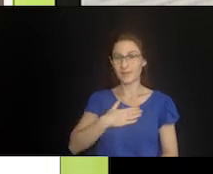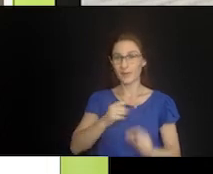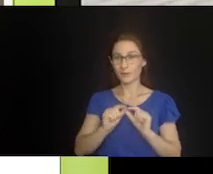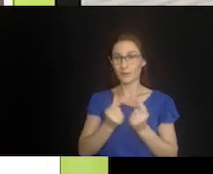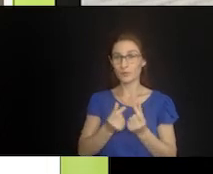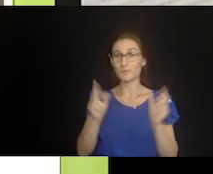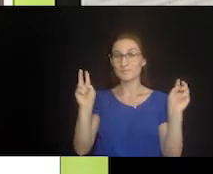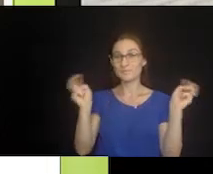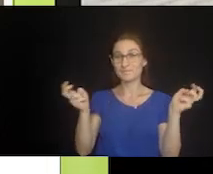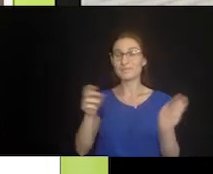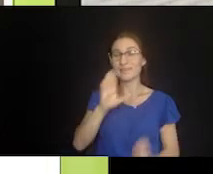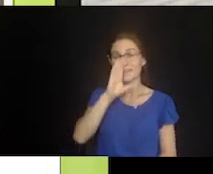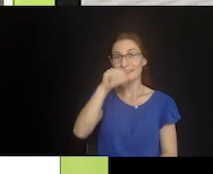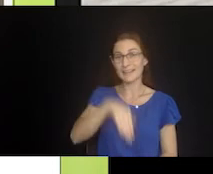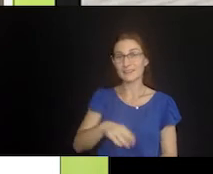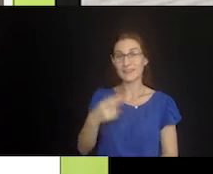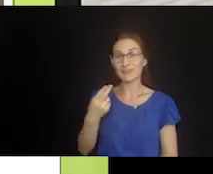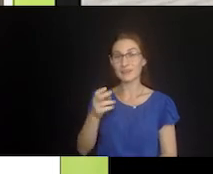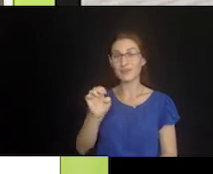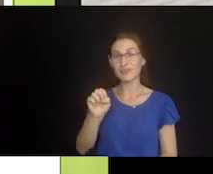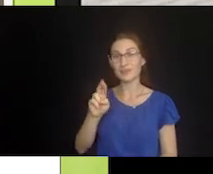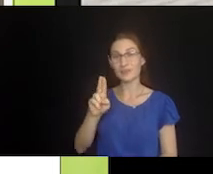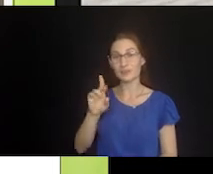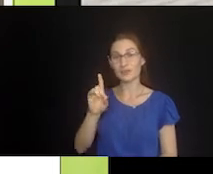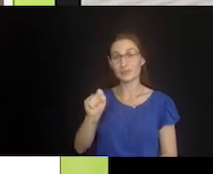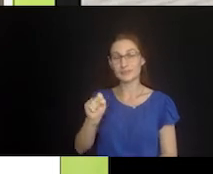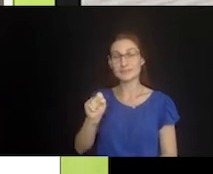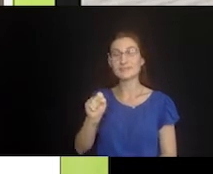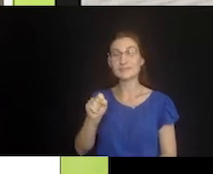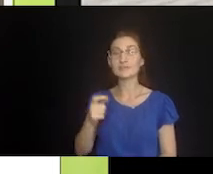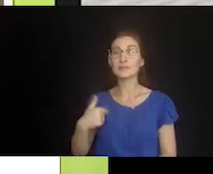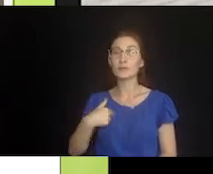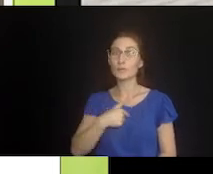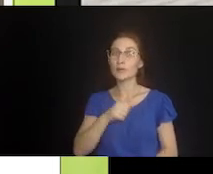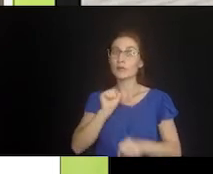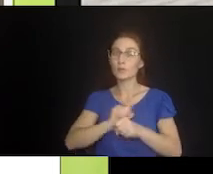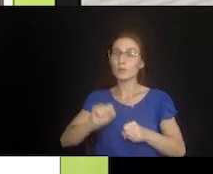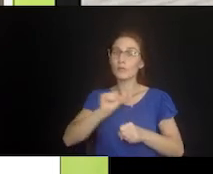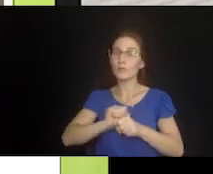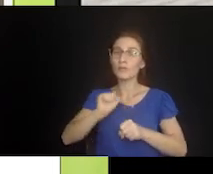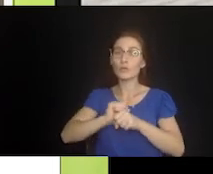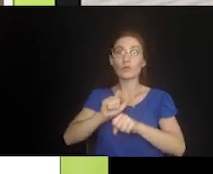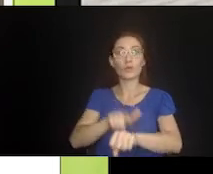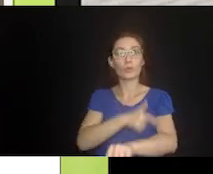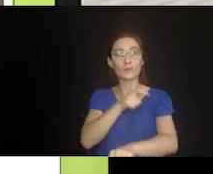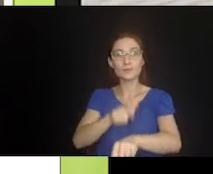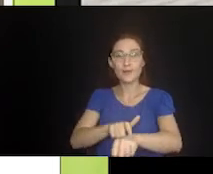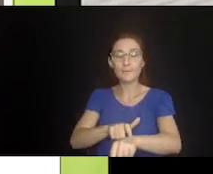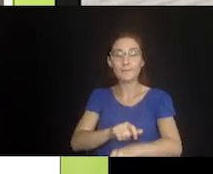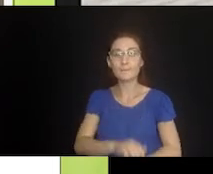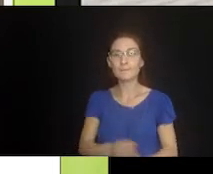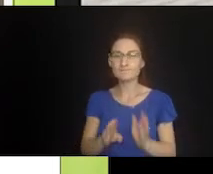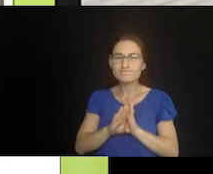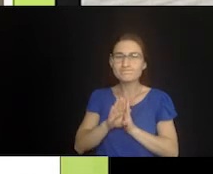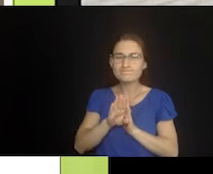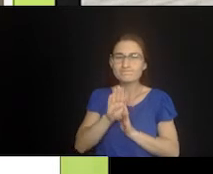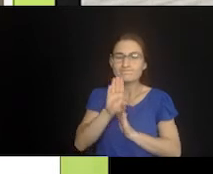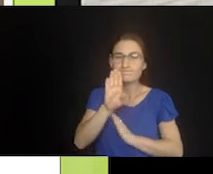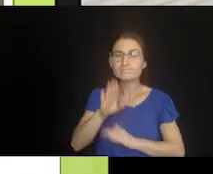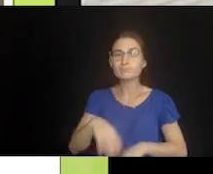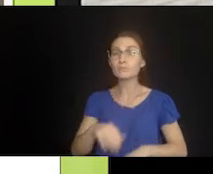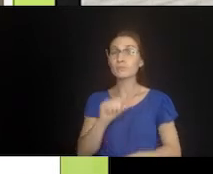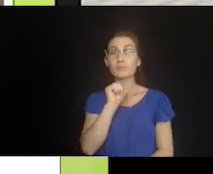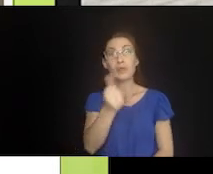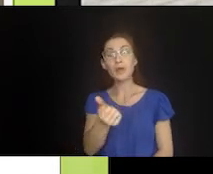is for my group, Elephant Herd's mission statement, and we worked a long time on this